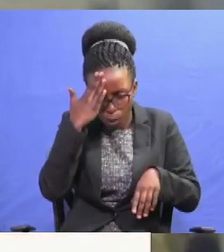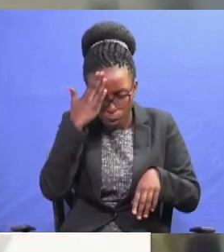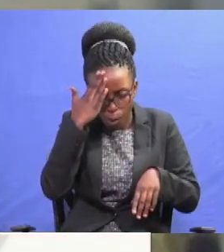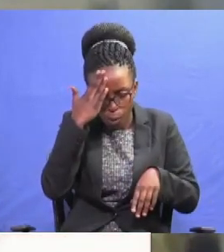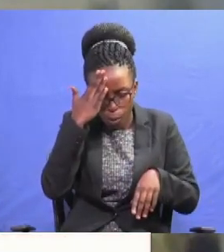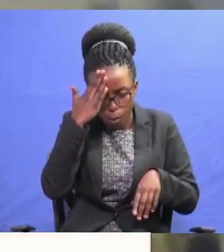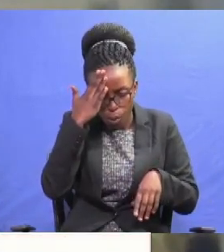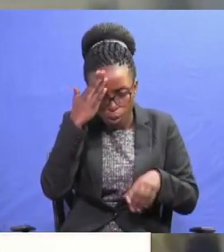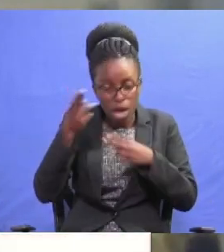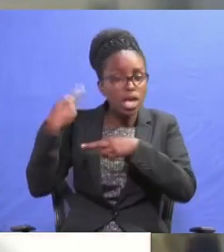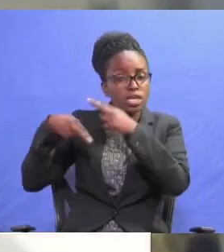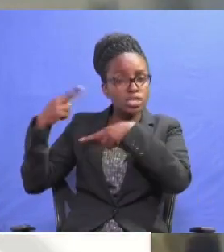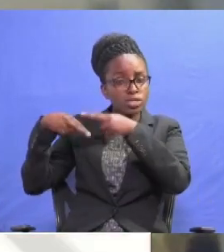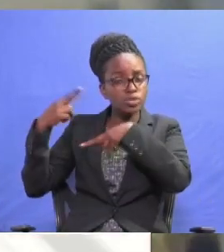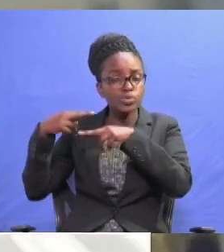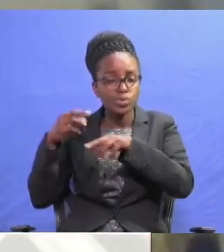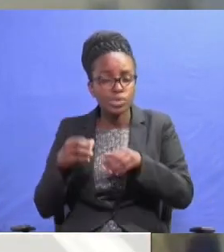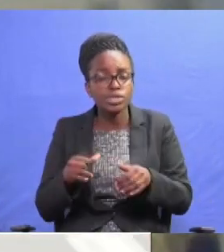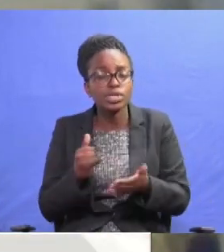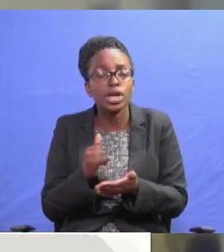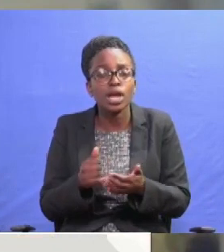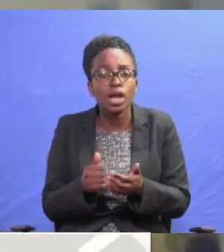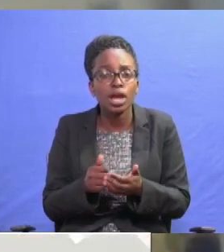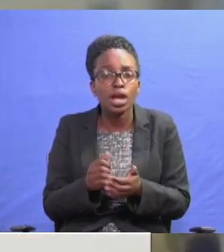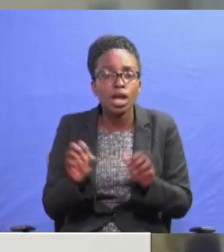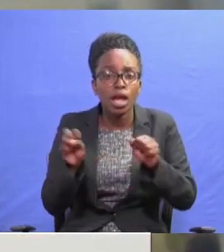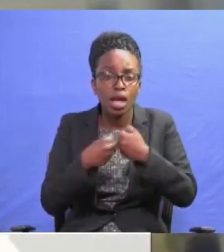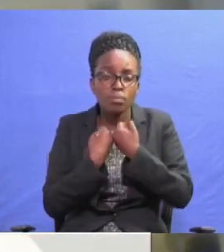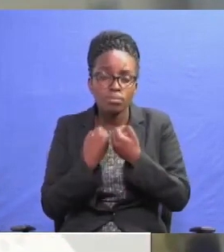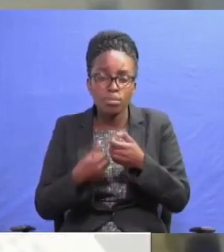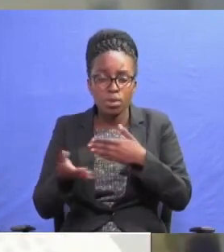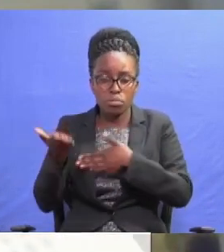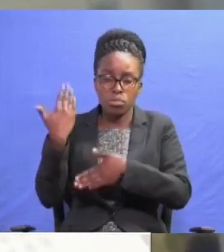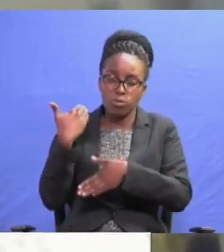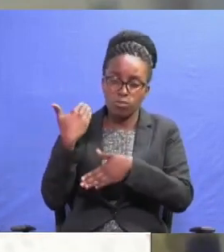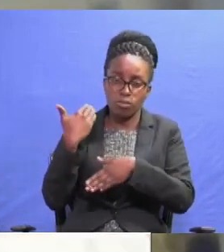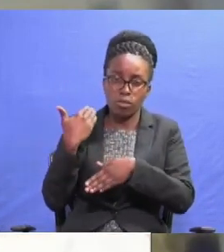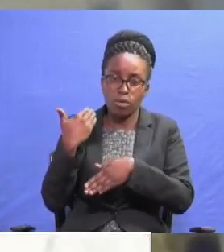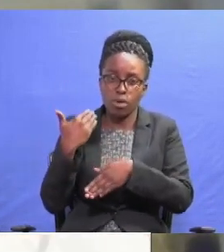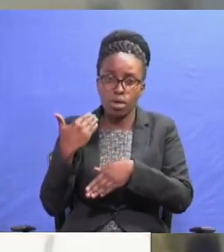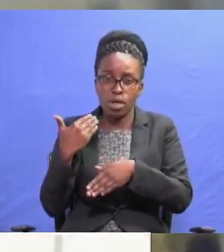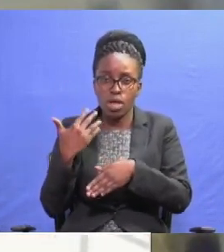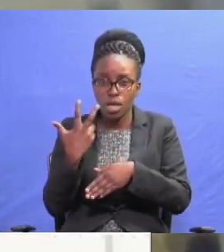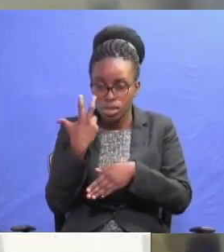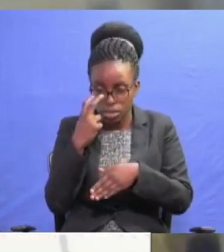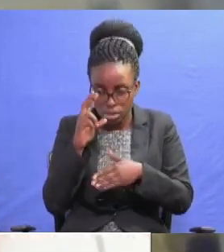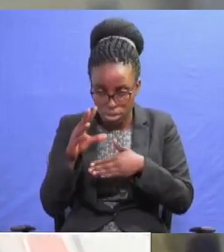history of what has happened there before. And then we need to demarcate or